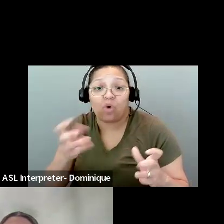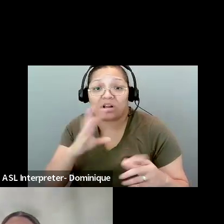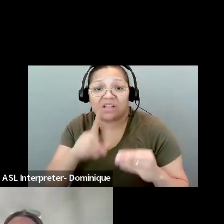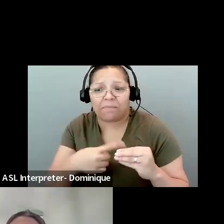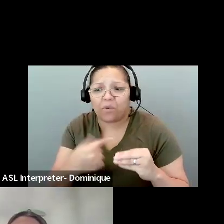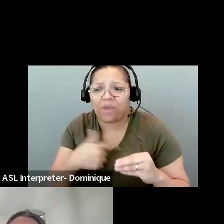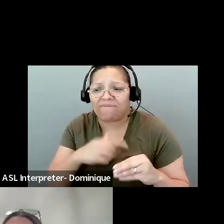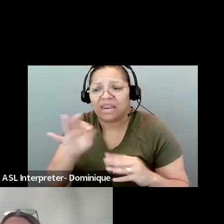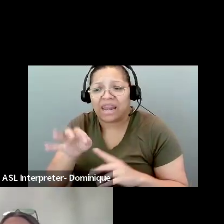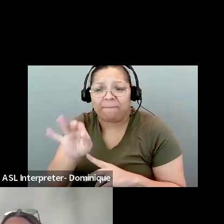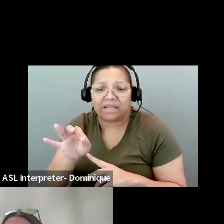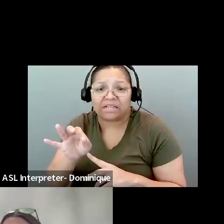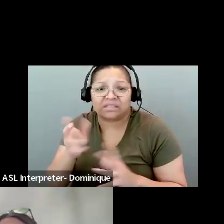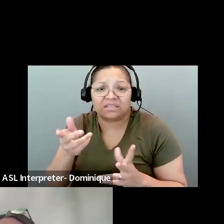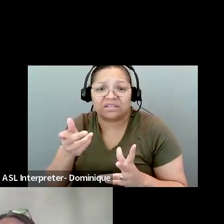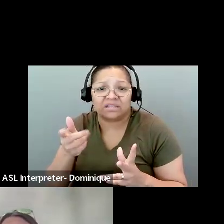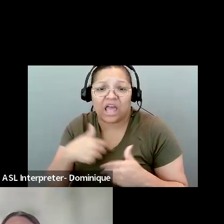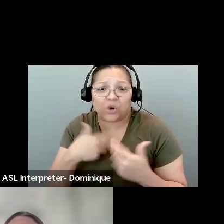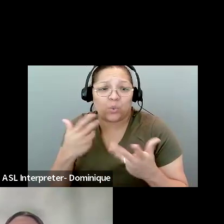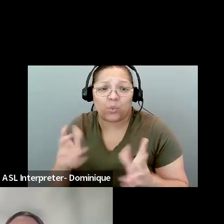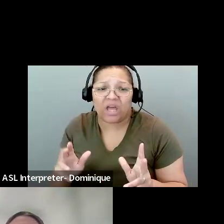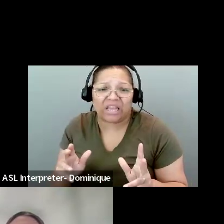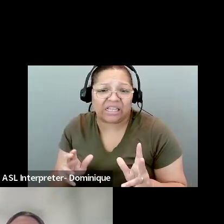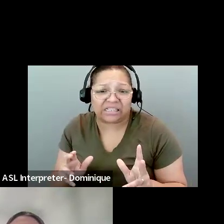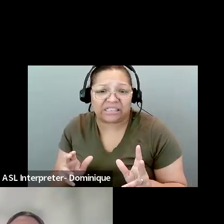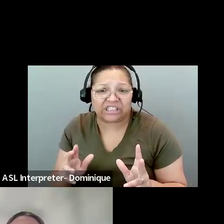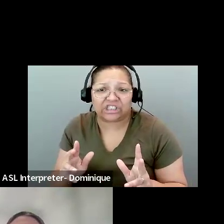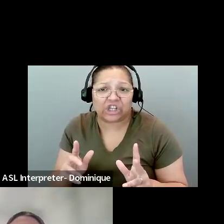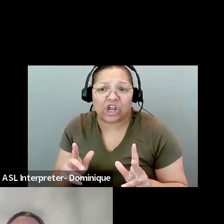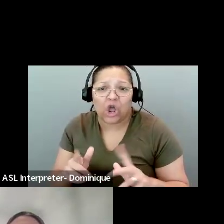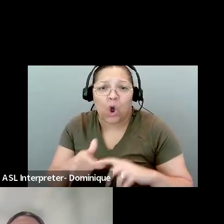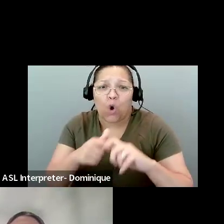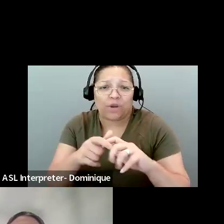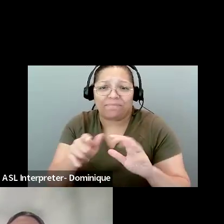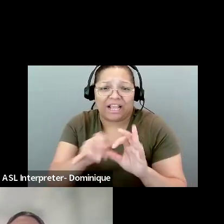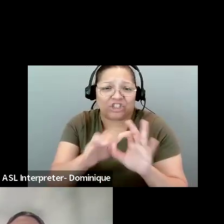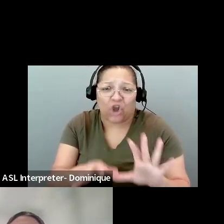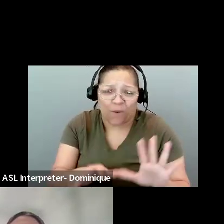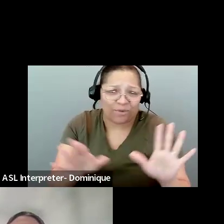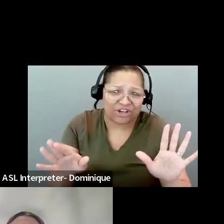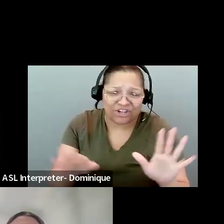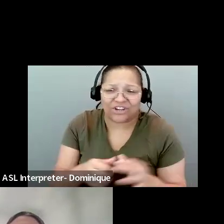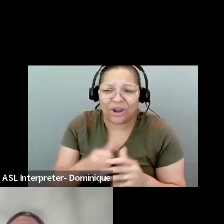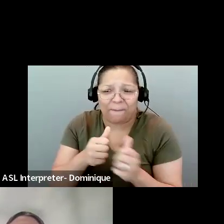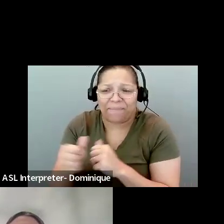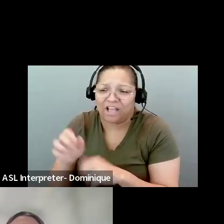minutes, 9 minutes. I don't want to hold up the ASL interpreter past 4.